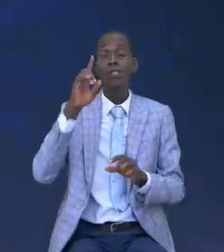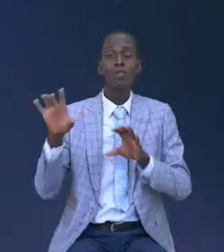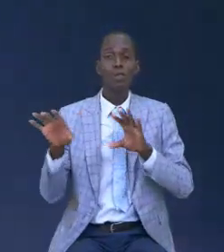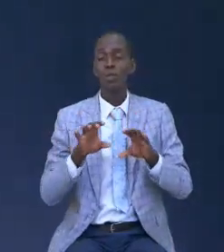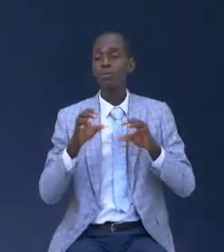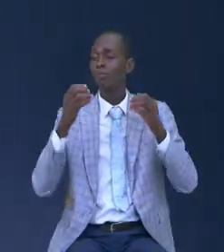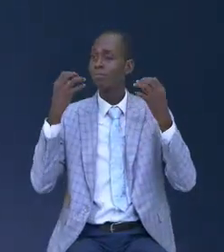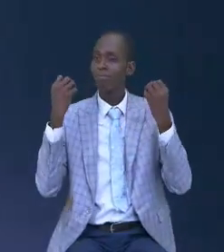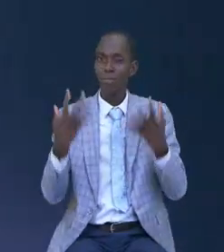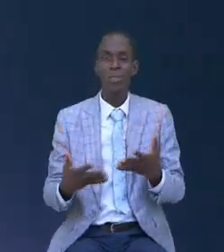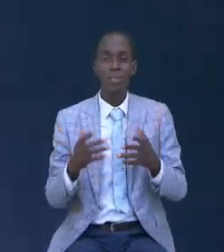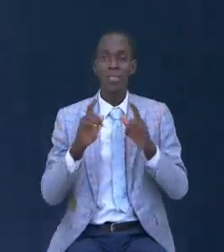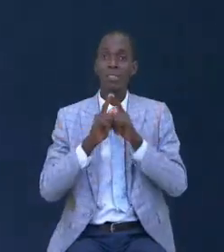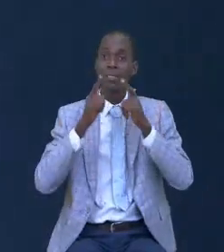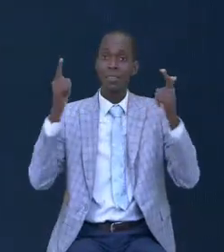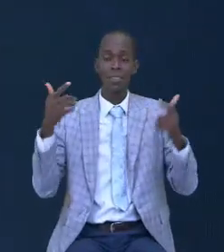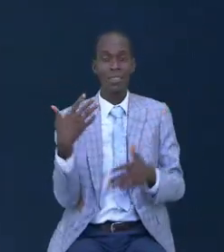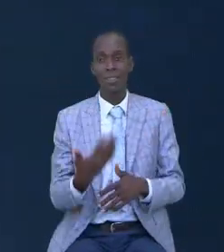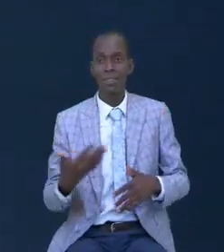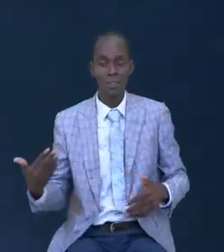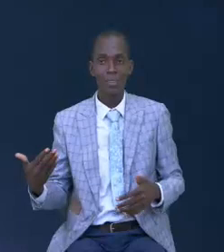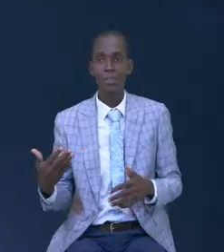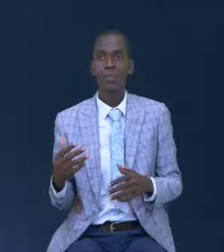things, majestic things,